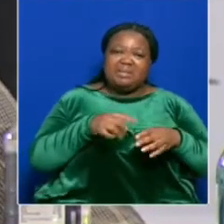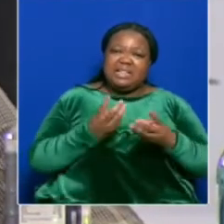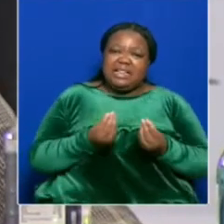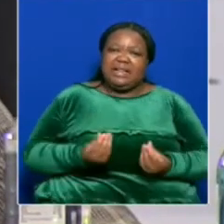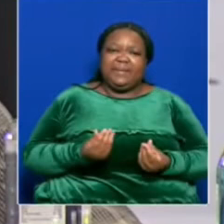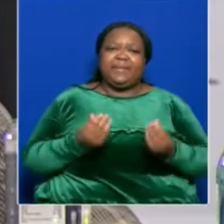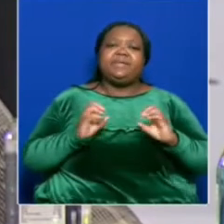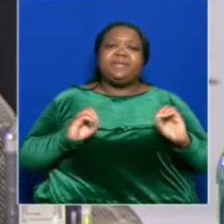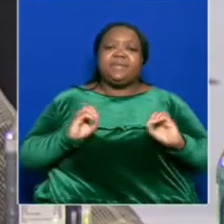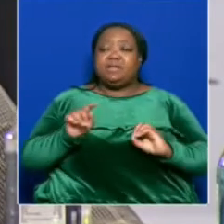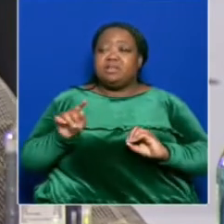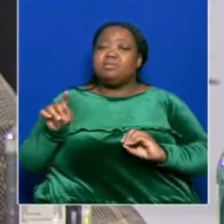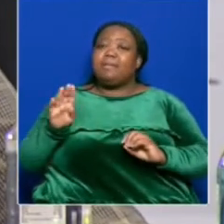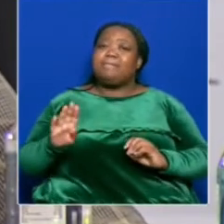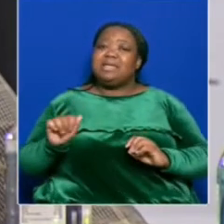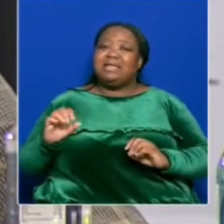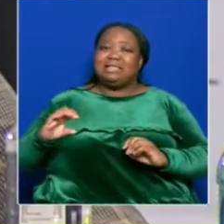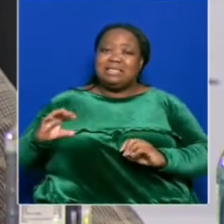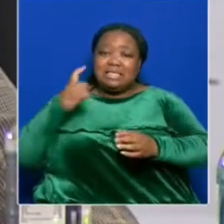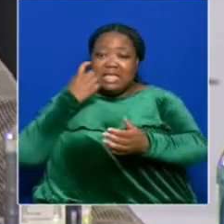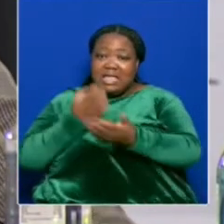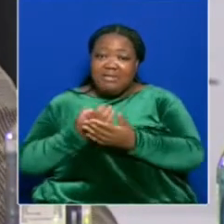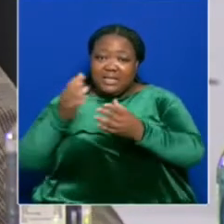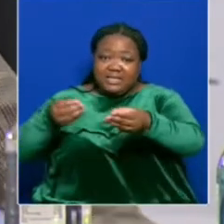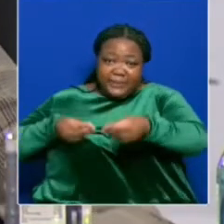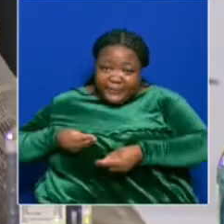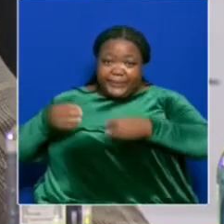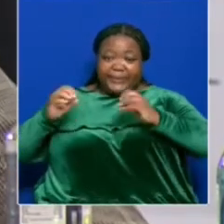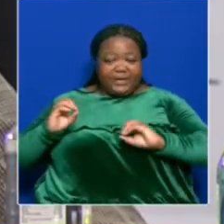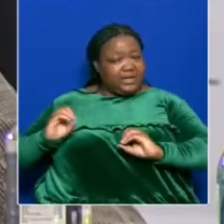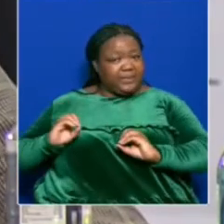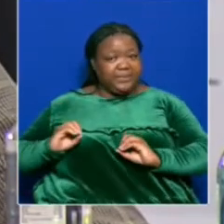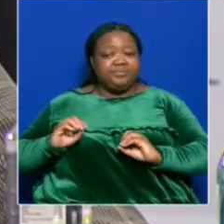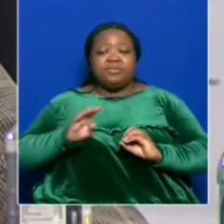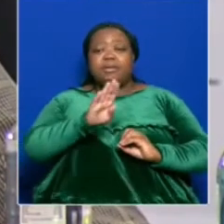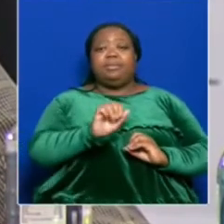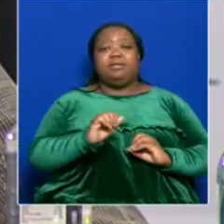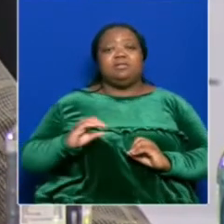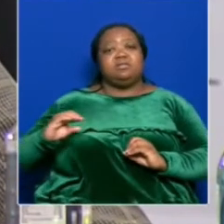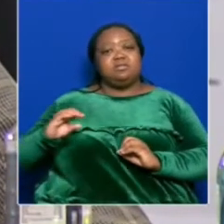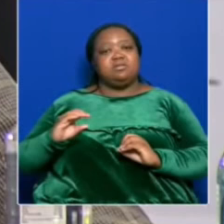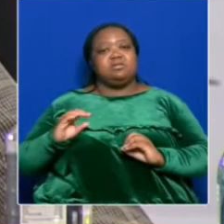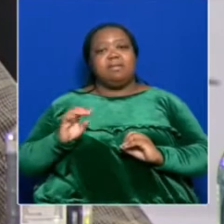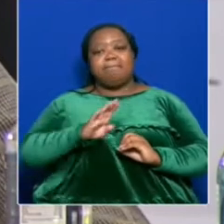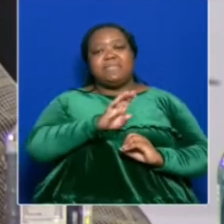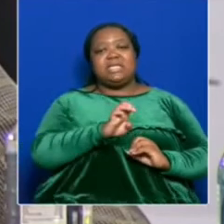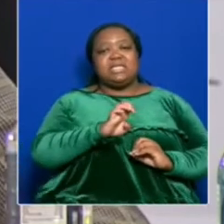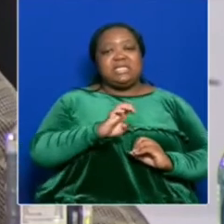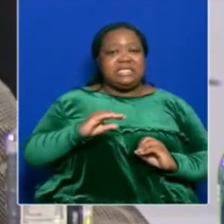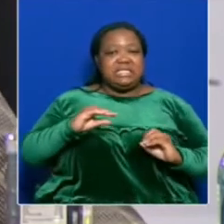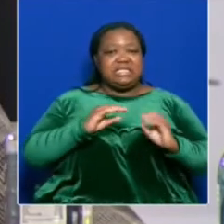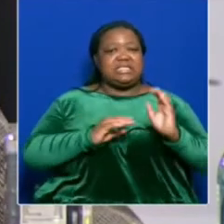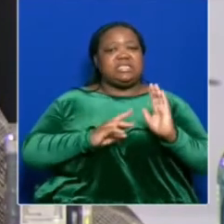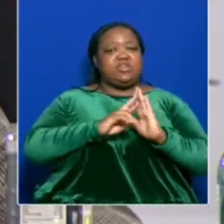with conclusive evidence that has been dealt with accordingly. At BAC, we are sitting in front of us with the BEC report and the probity report. The probity